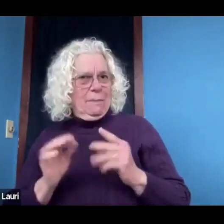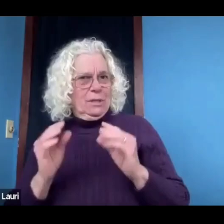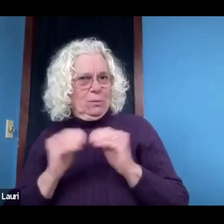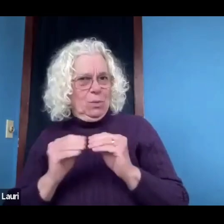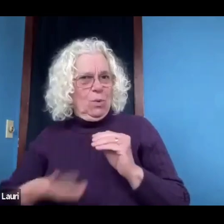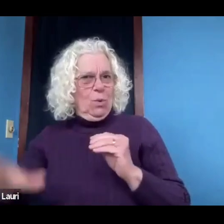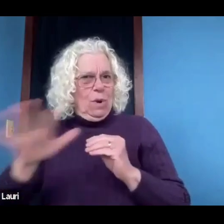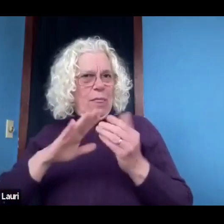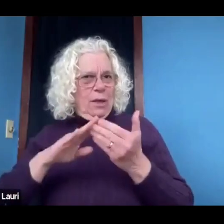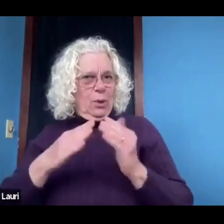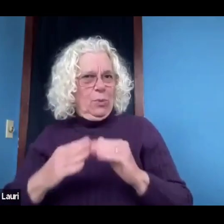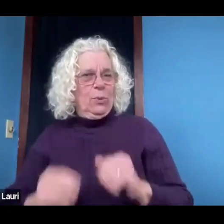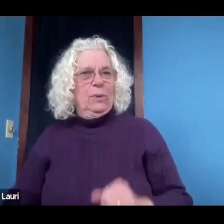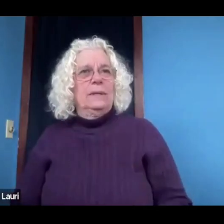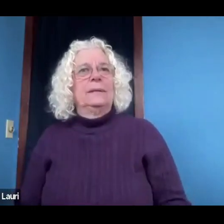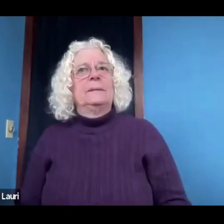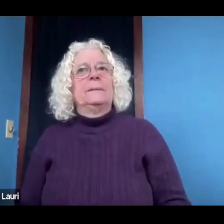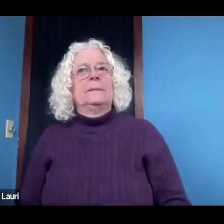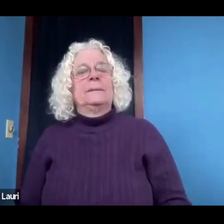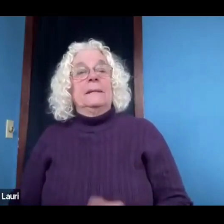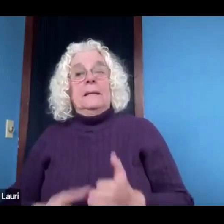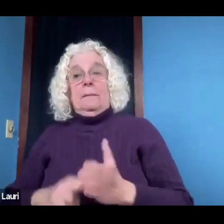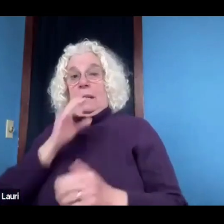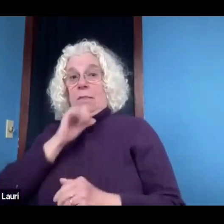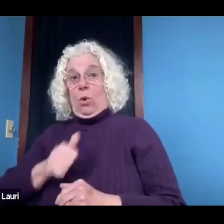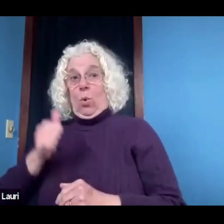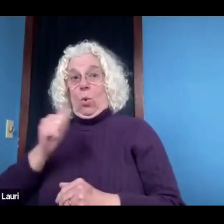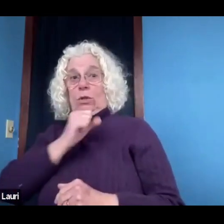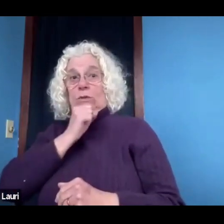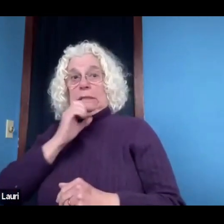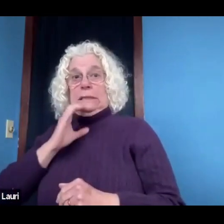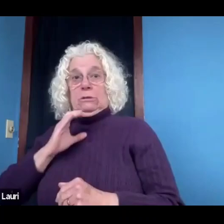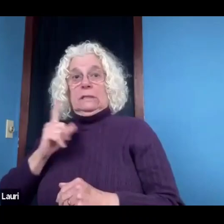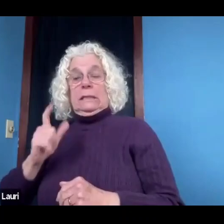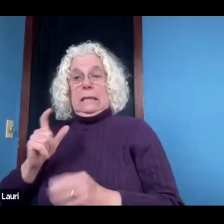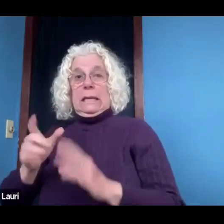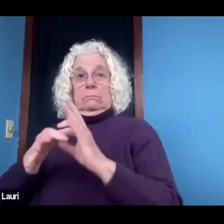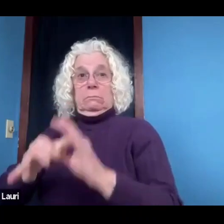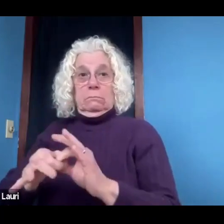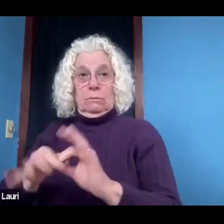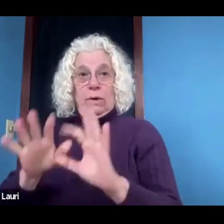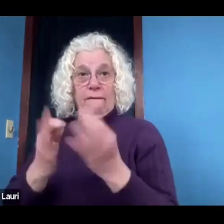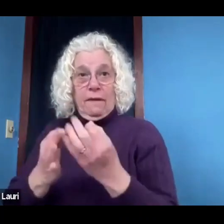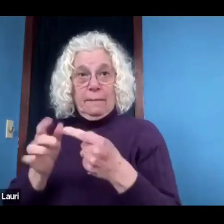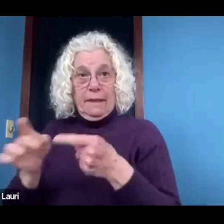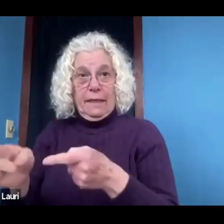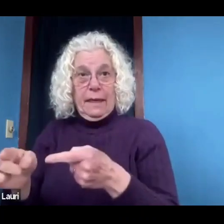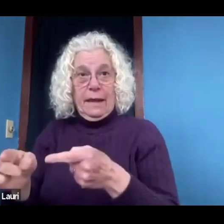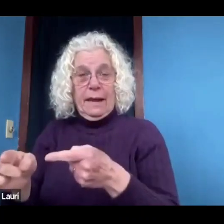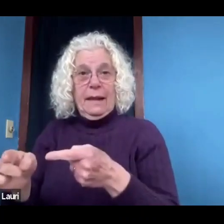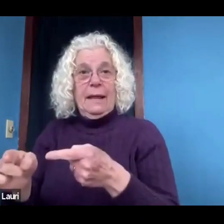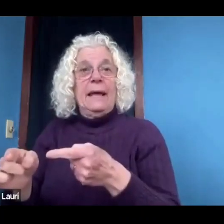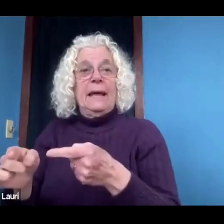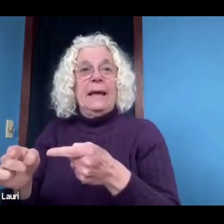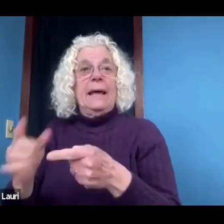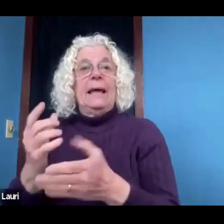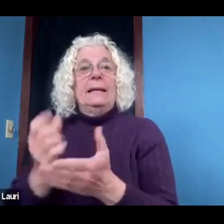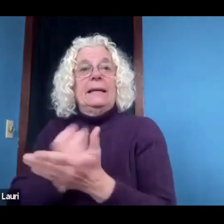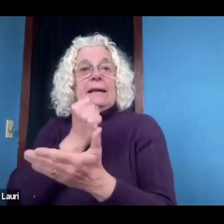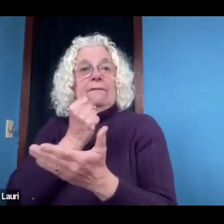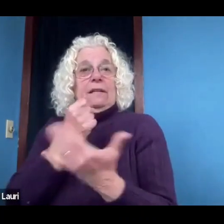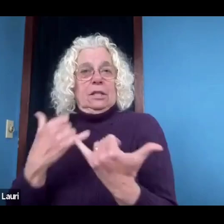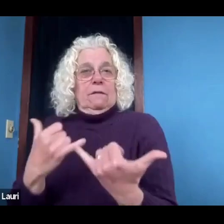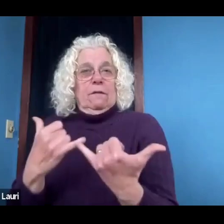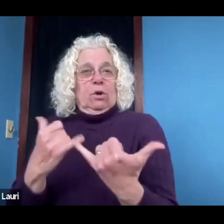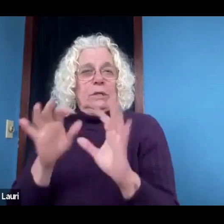community. They can allow the older adult to stay in your family as they age and facilitate better the use of existing housing